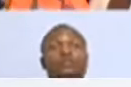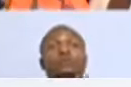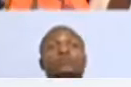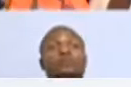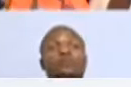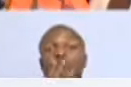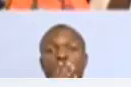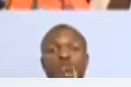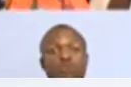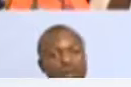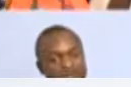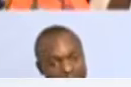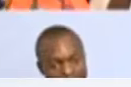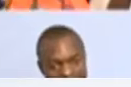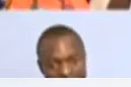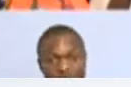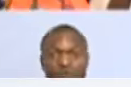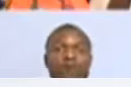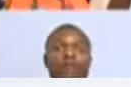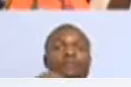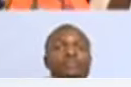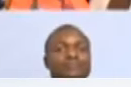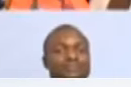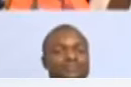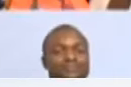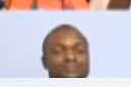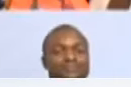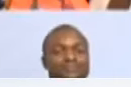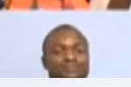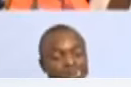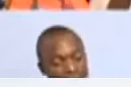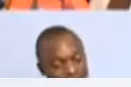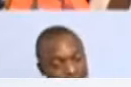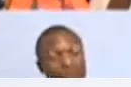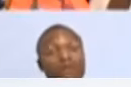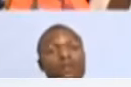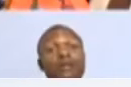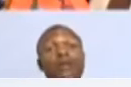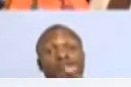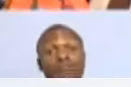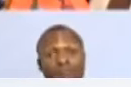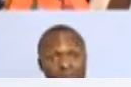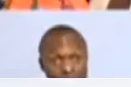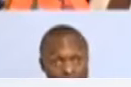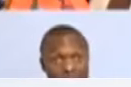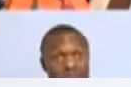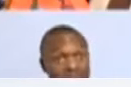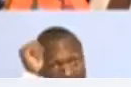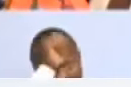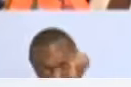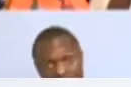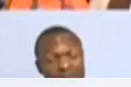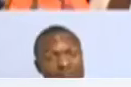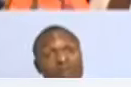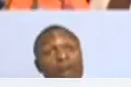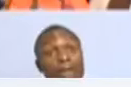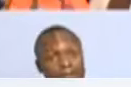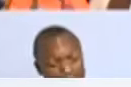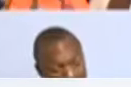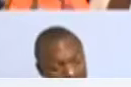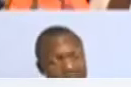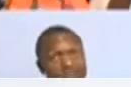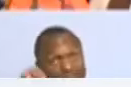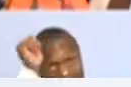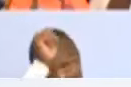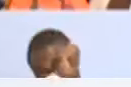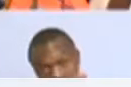good governance for our region. Peace in Zambia is important to the region. Peace in the region is important to Zambia